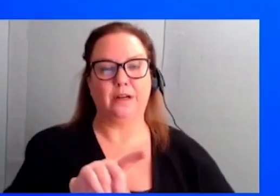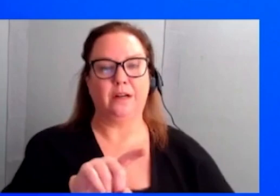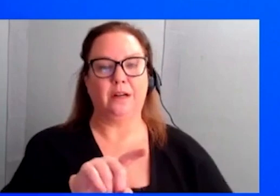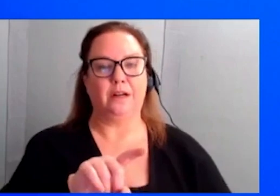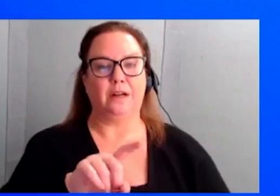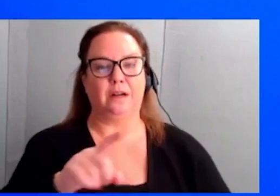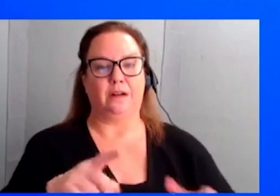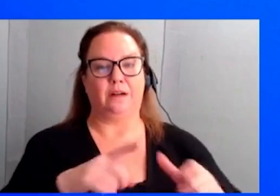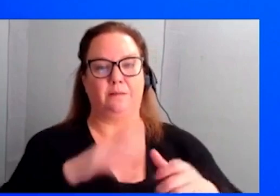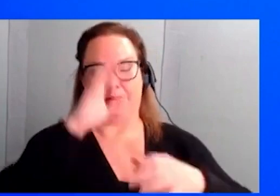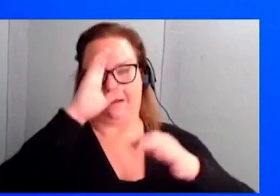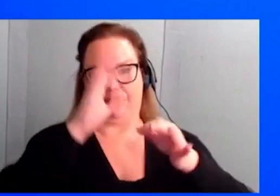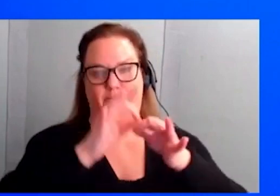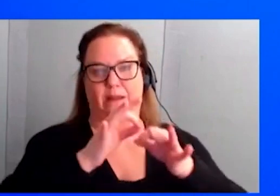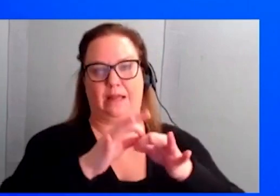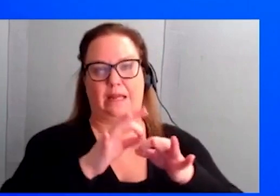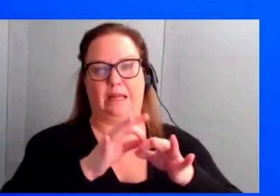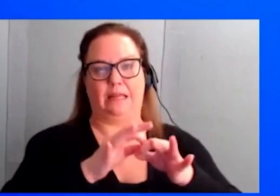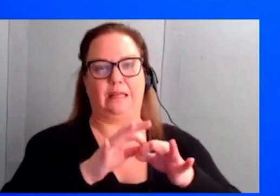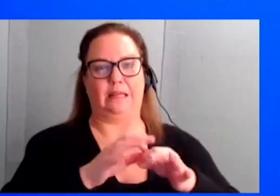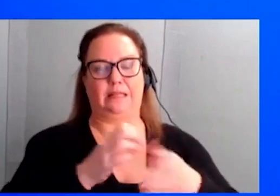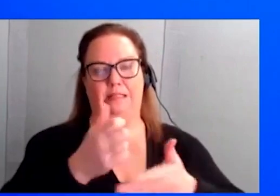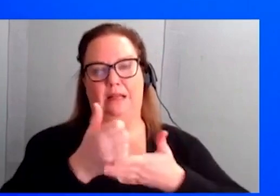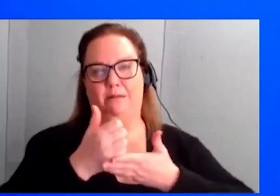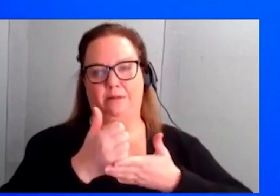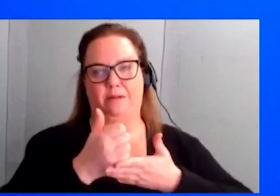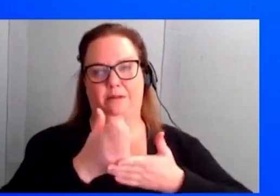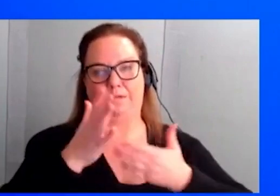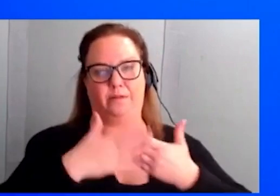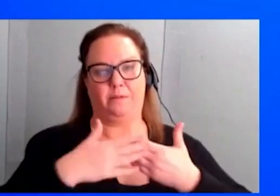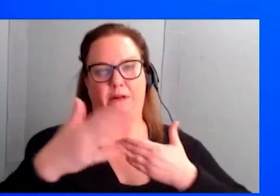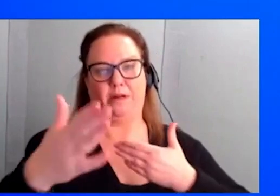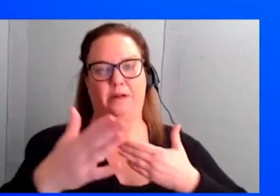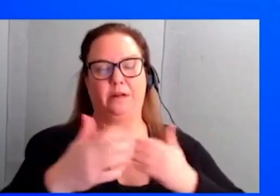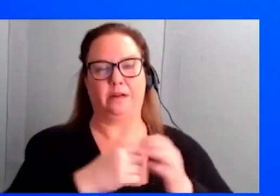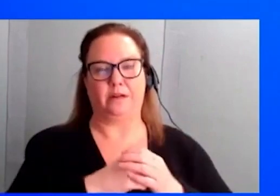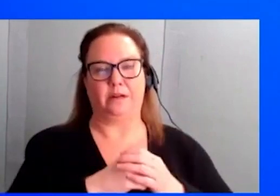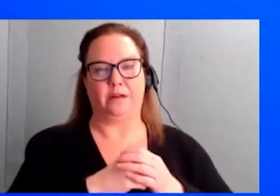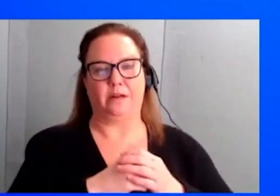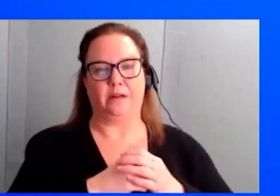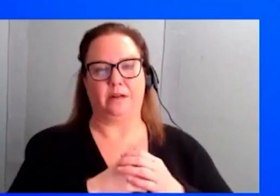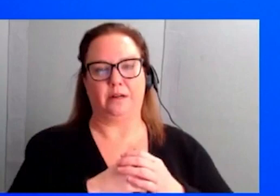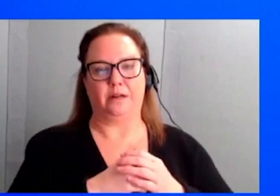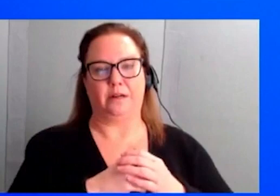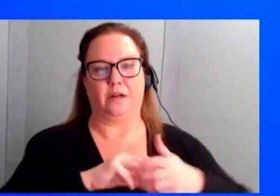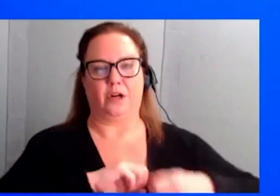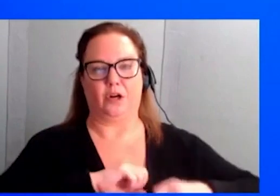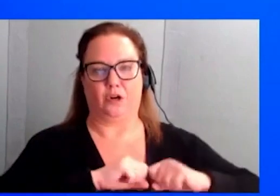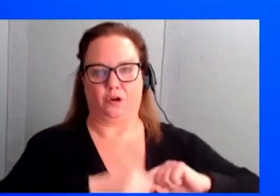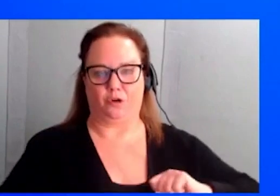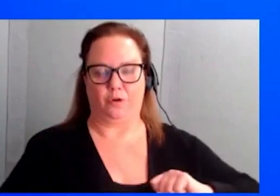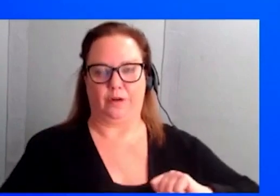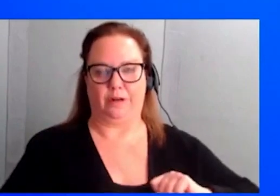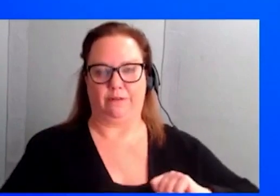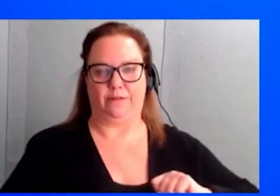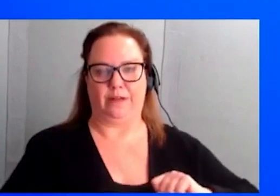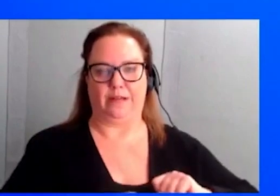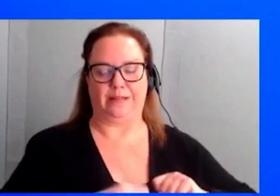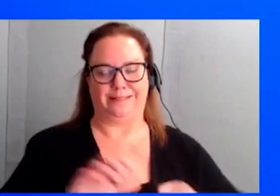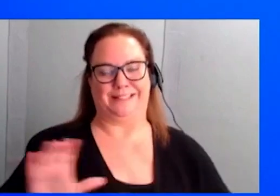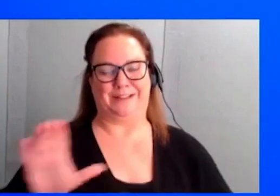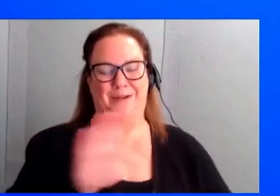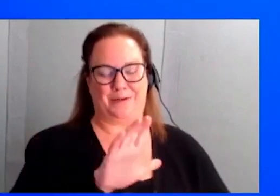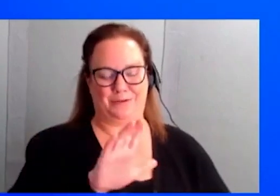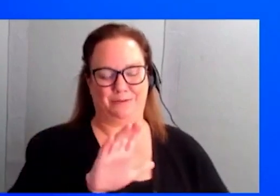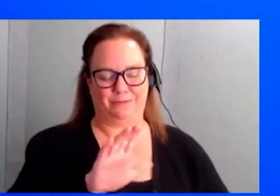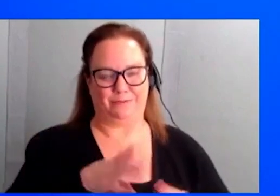faith has carried me all the days of my life, and it will from here on out as well. But grief definitely has a mind of its own, and it can